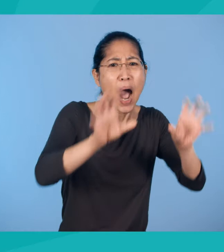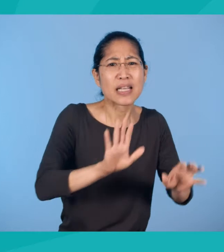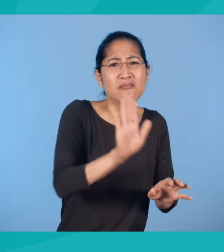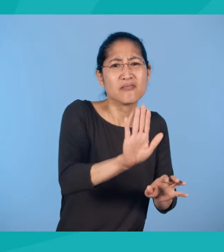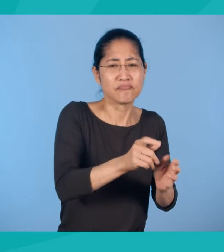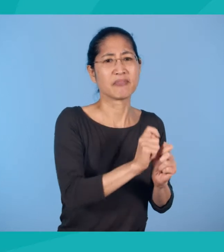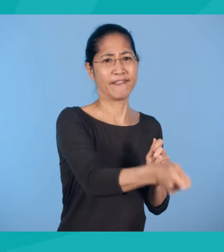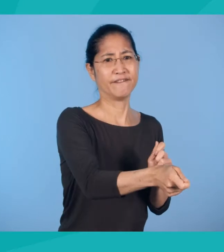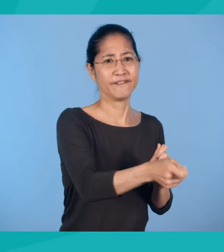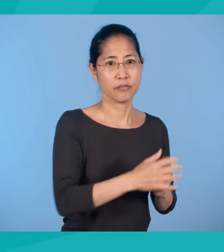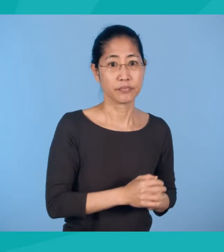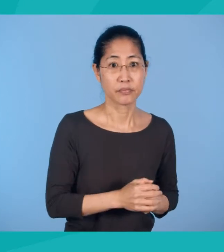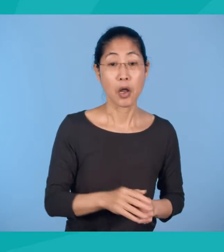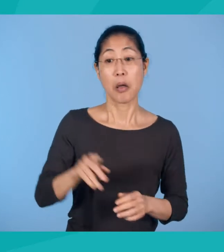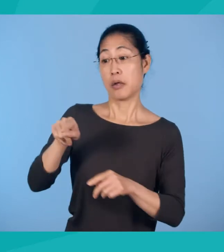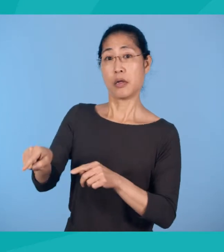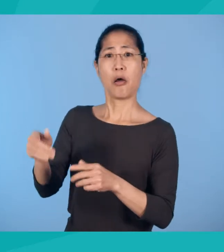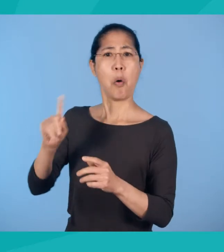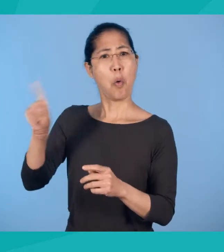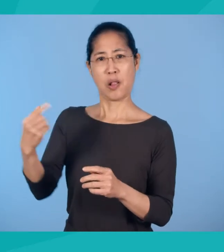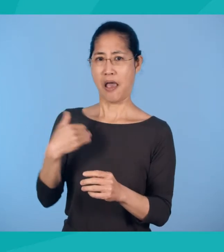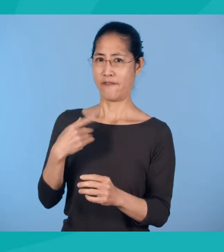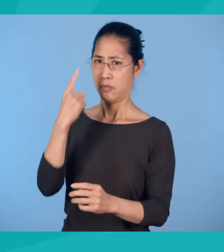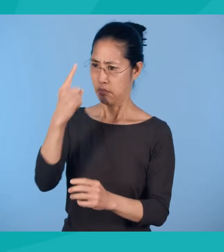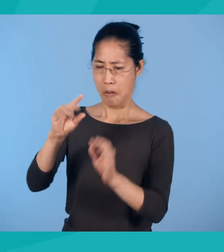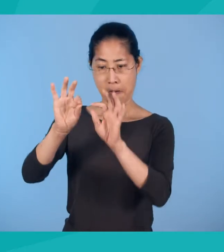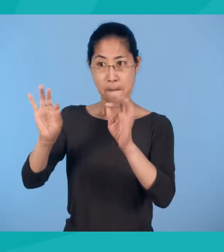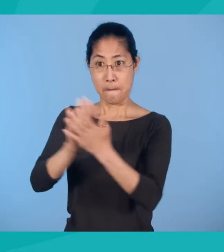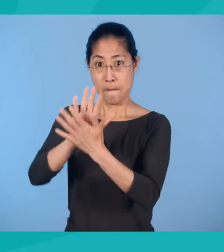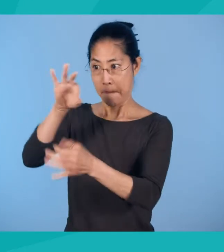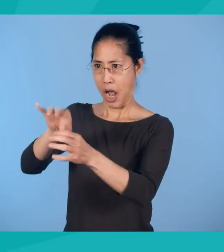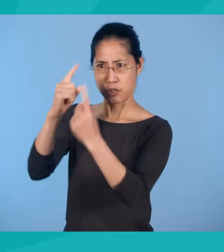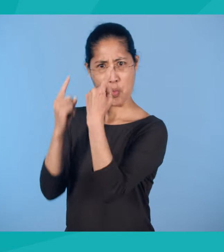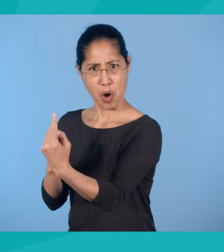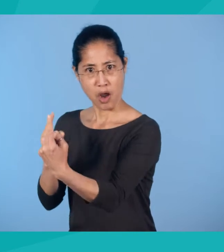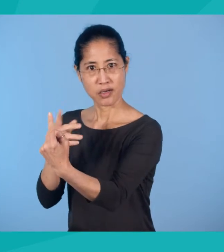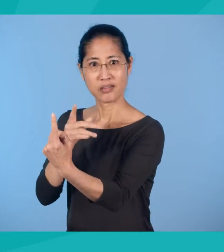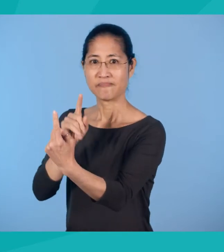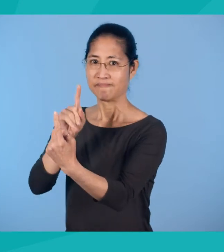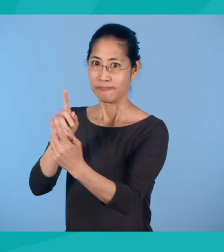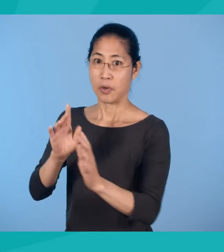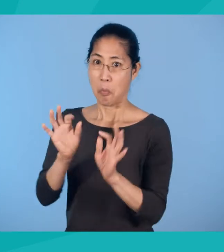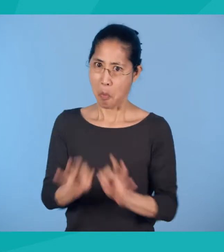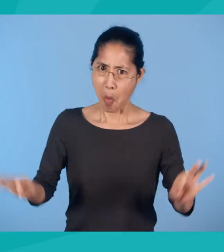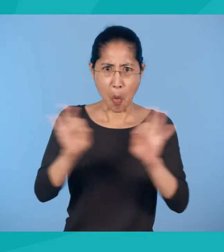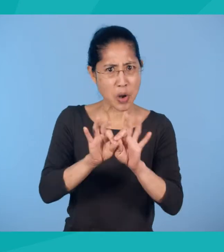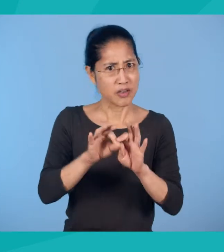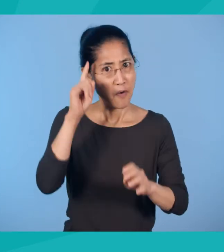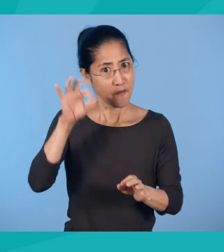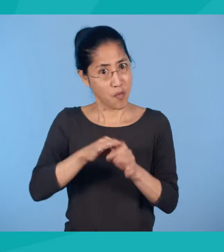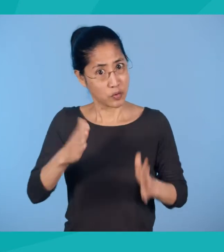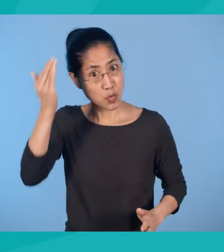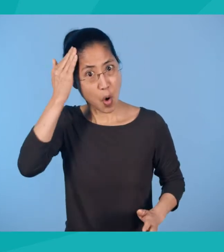very important voters know where to go on Election Day. You can find out whether your county uses polling places or vote centers on the Clean